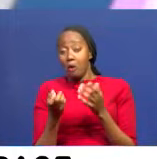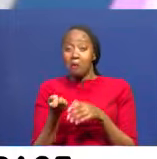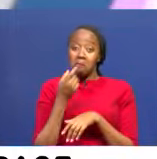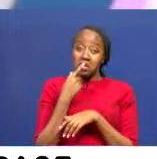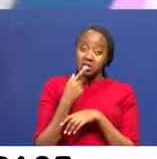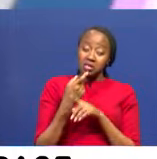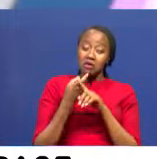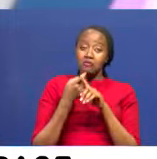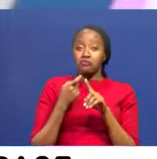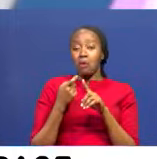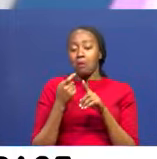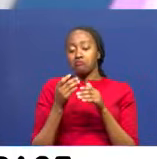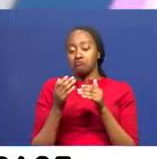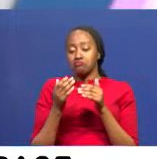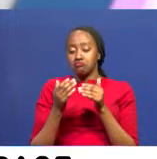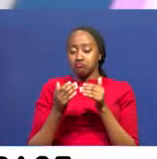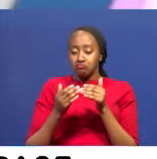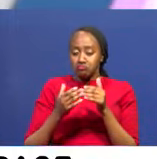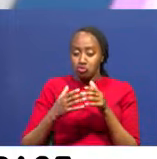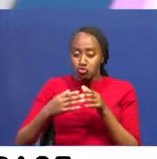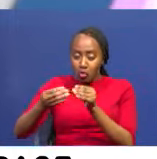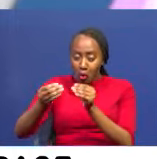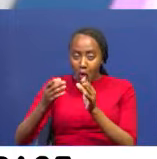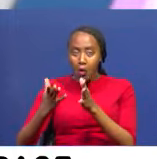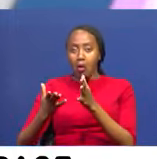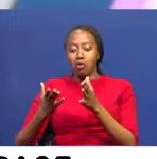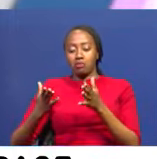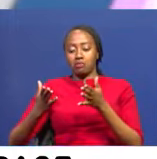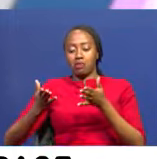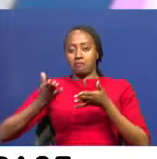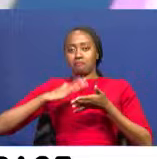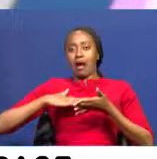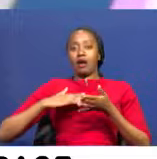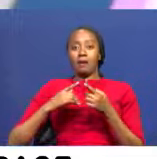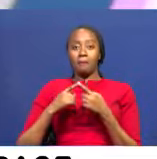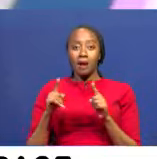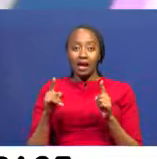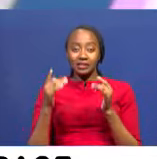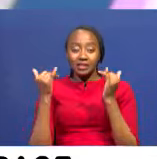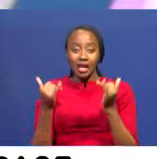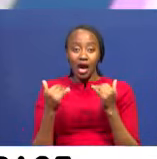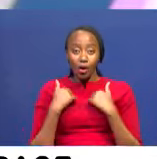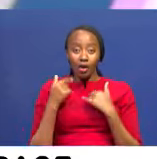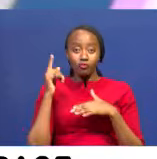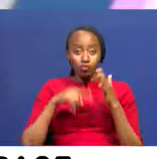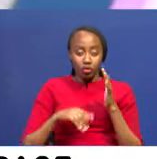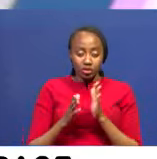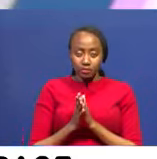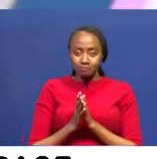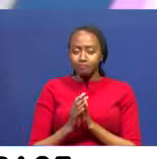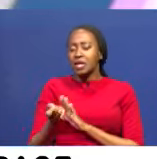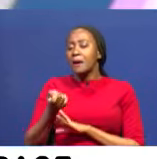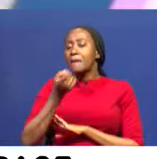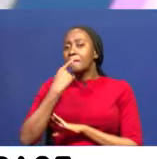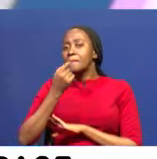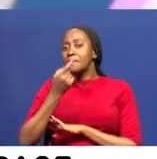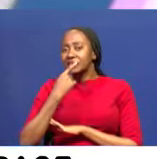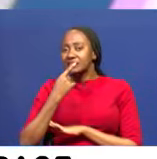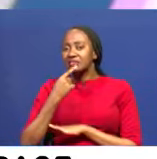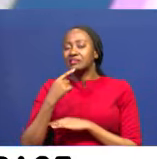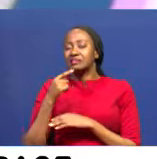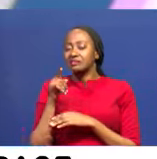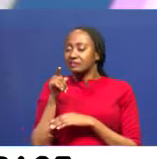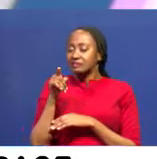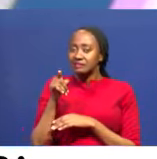to and from. And I think even at this point it's important to talk about having pharmacists along this chain also helps